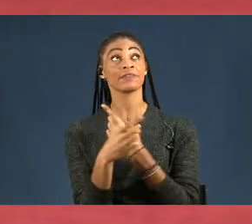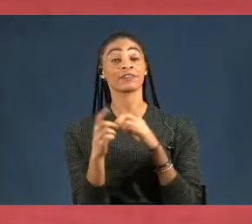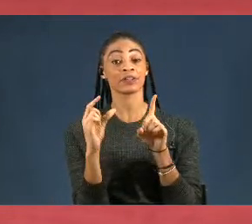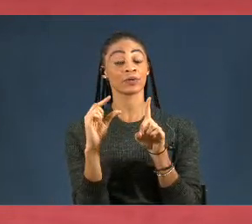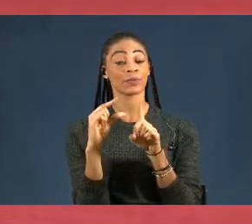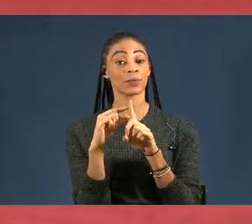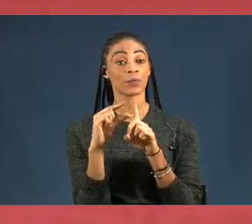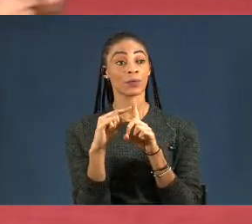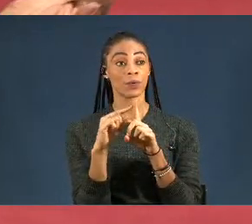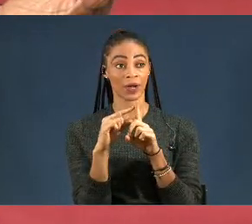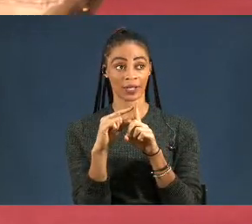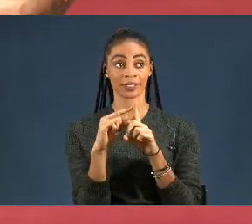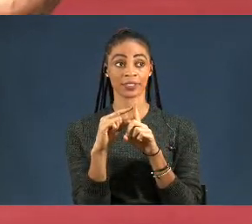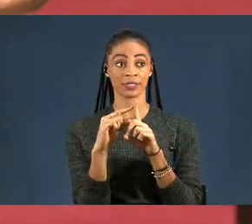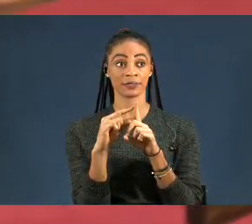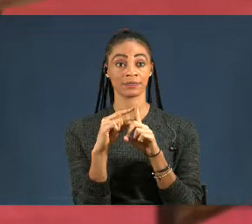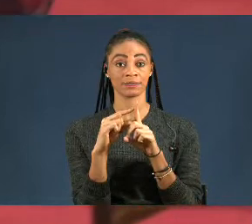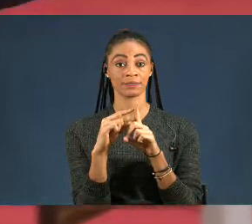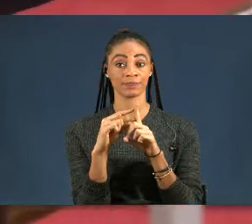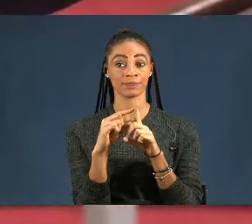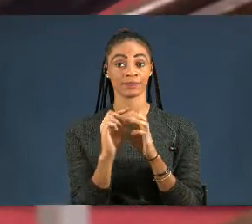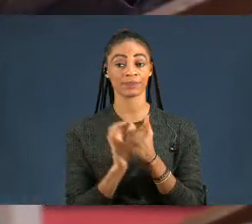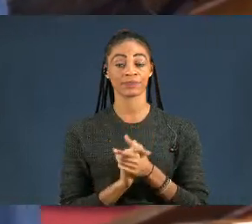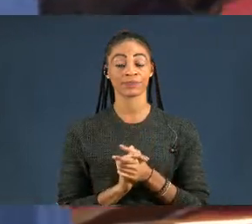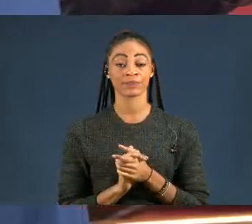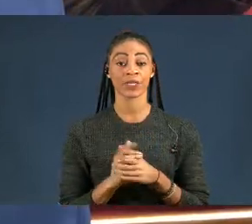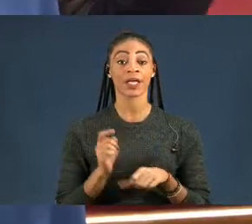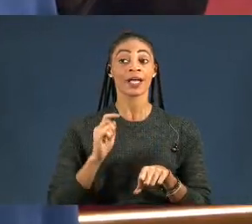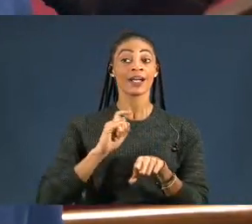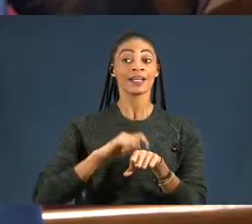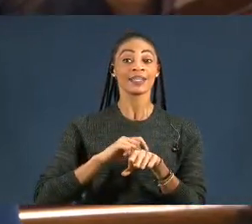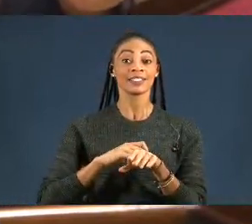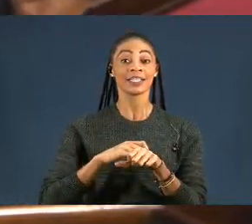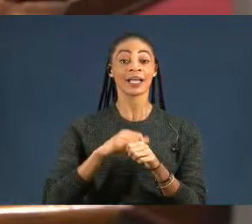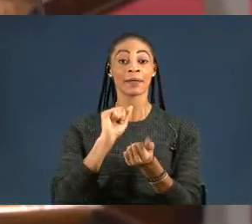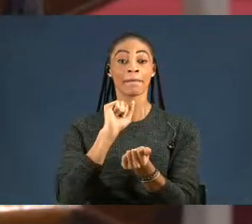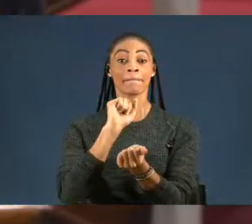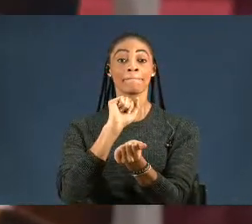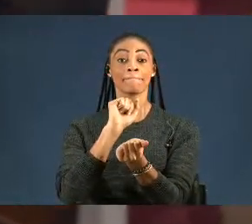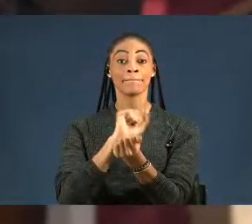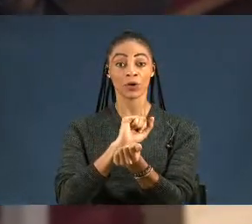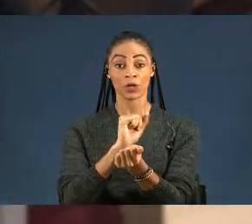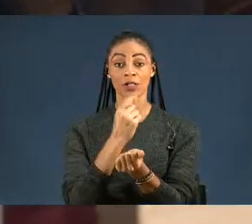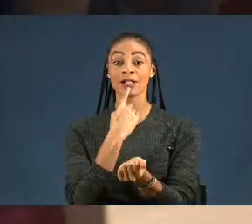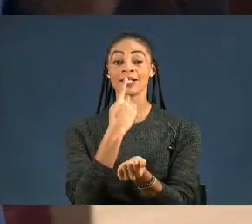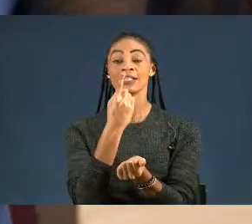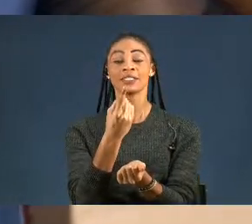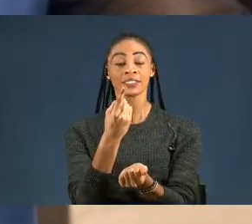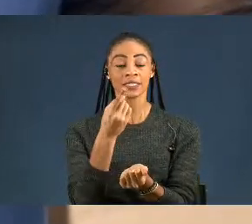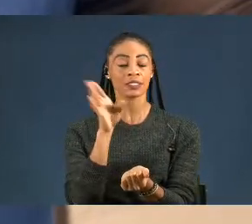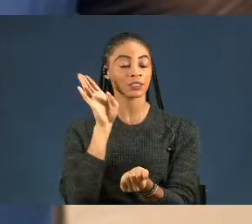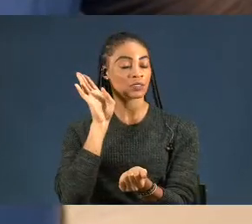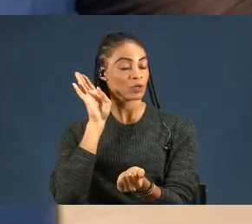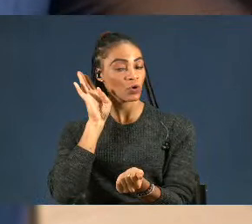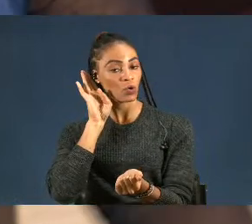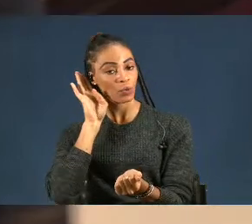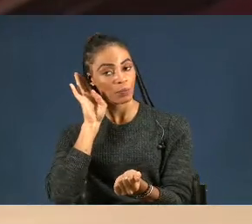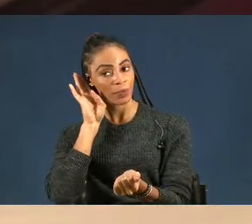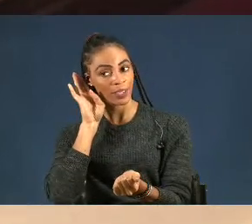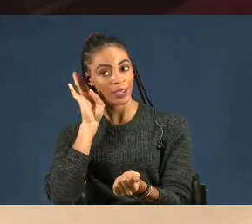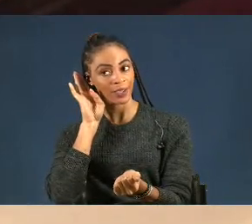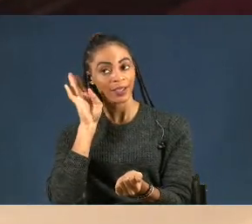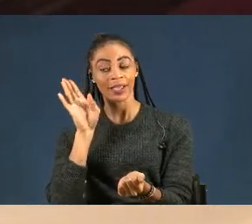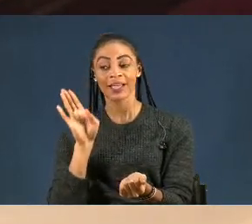different words that are being used here. When Paul uses the word obey, he does not use the word